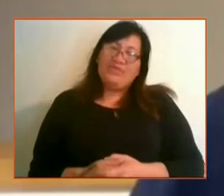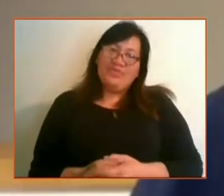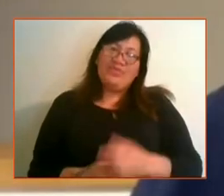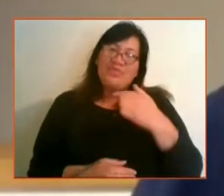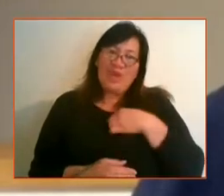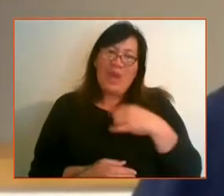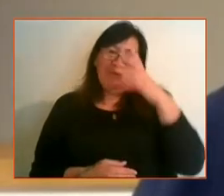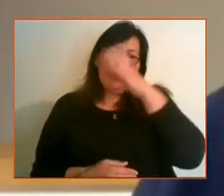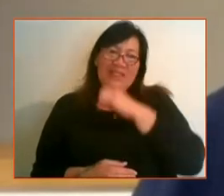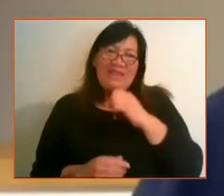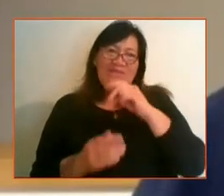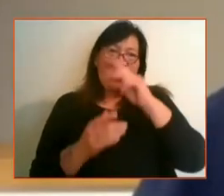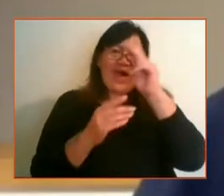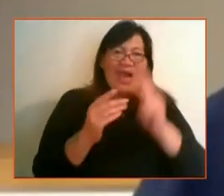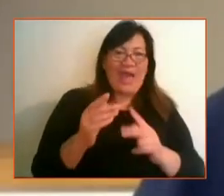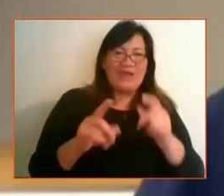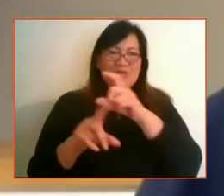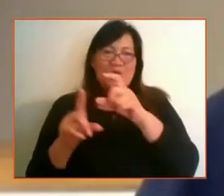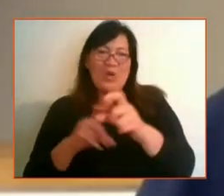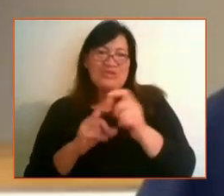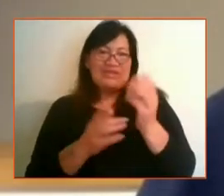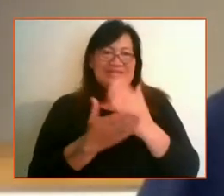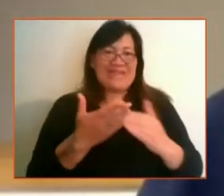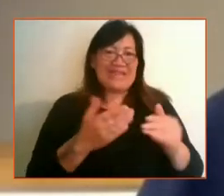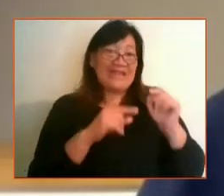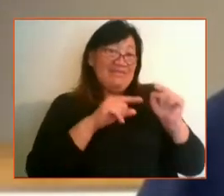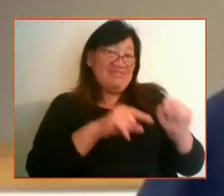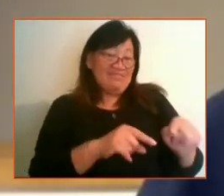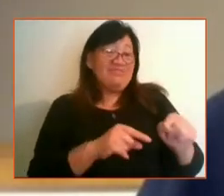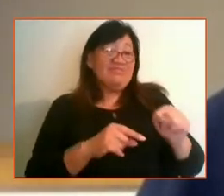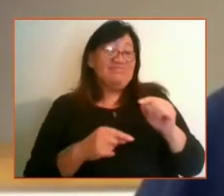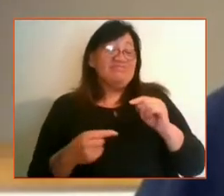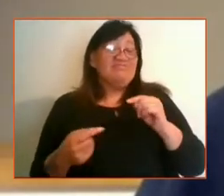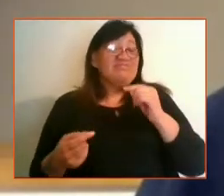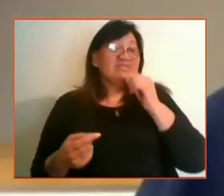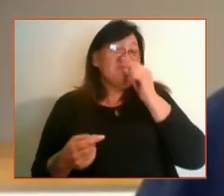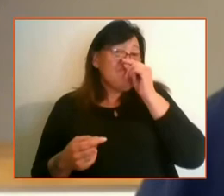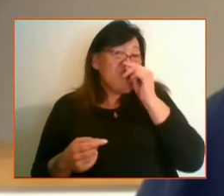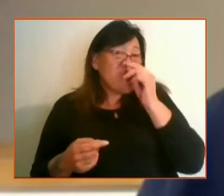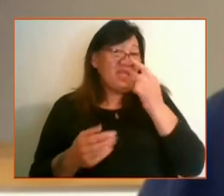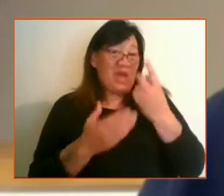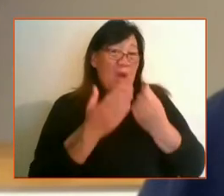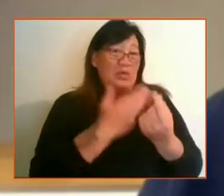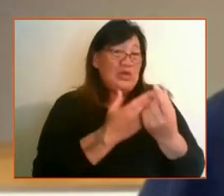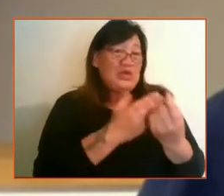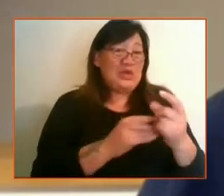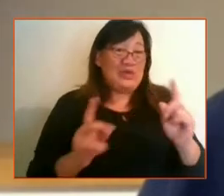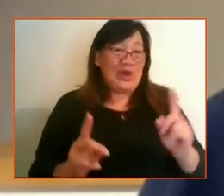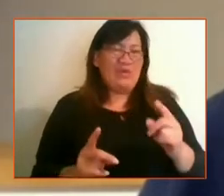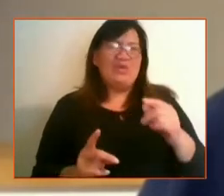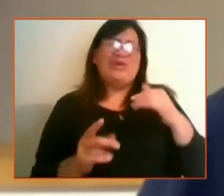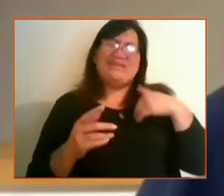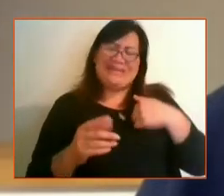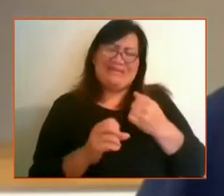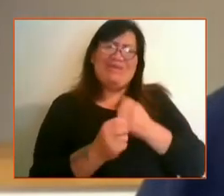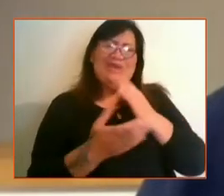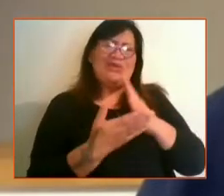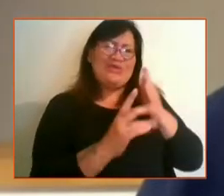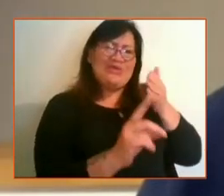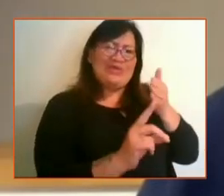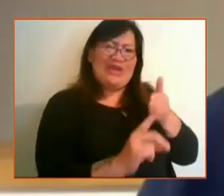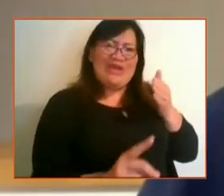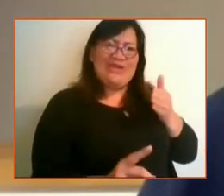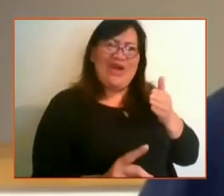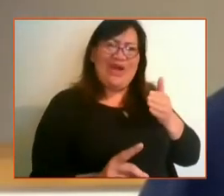the arts, culture and sector in particular has an opportunity before it that we must recognise and must prepare for as